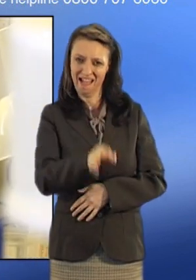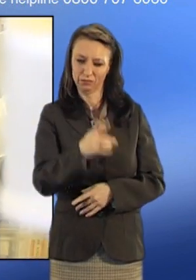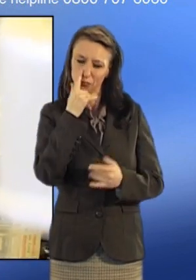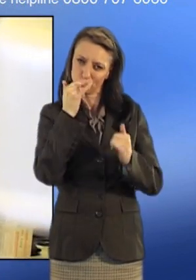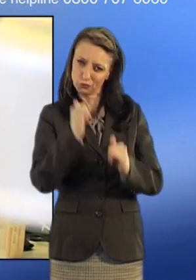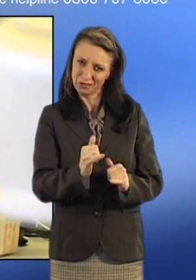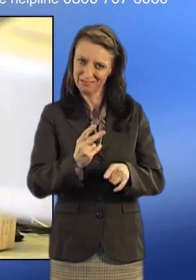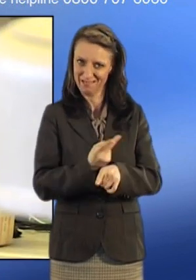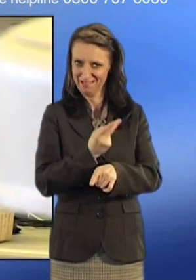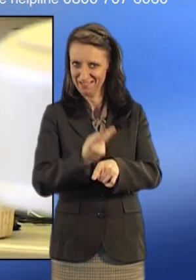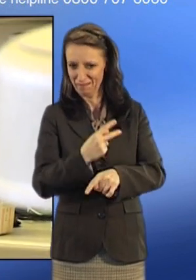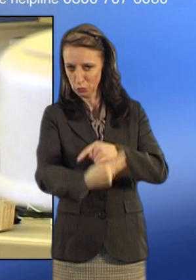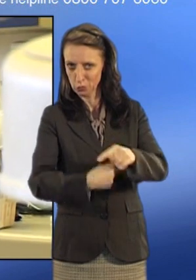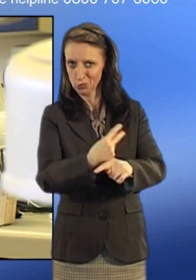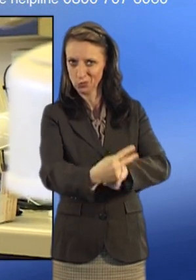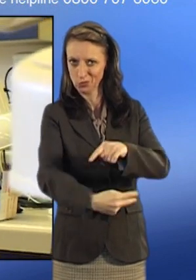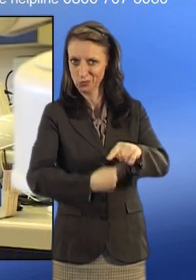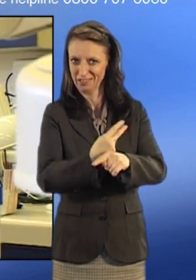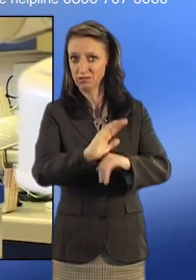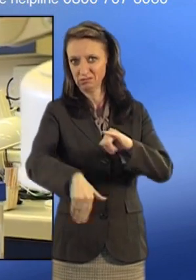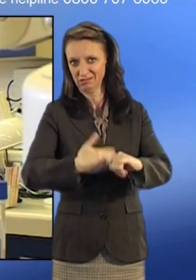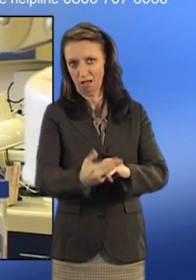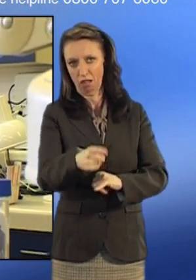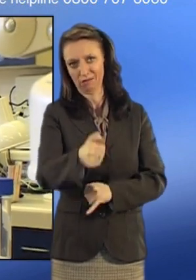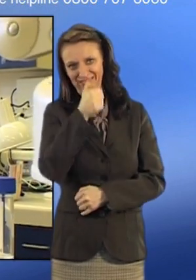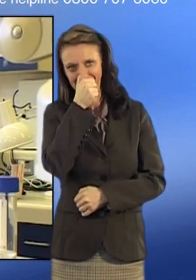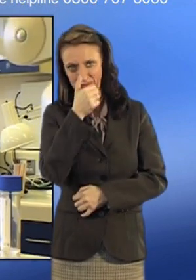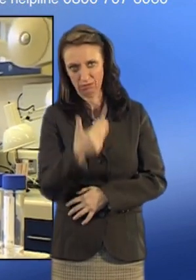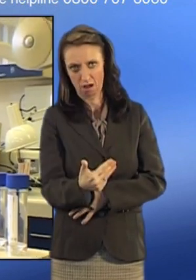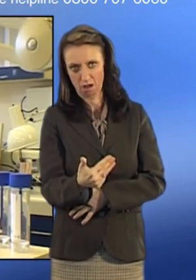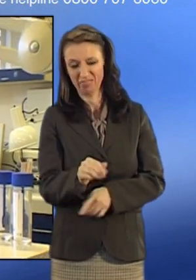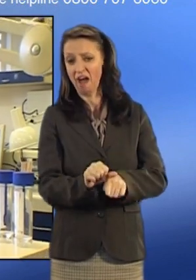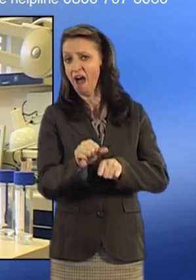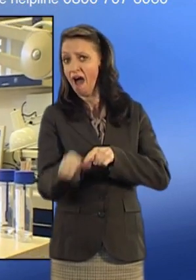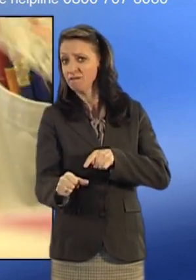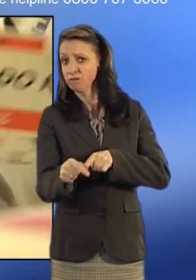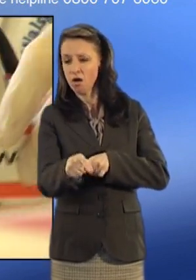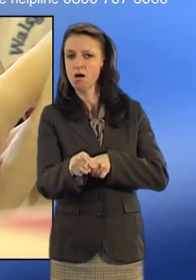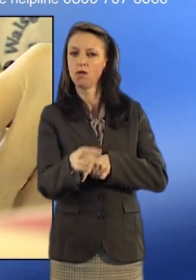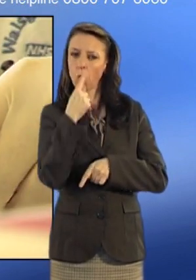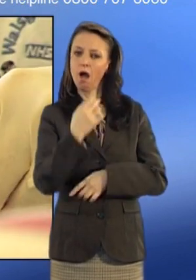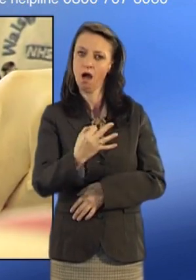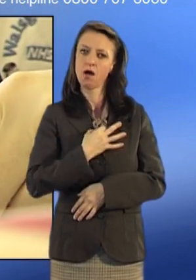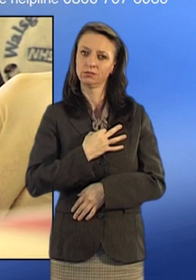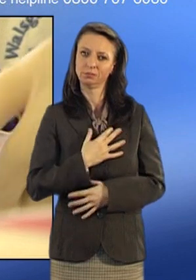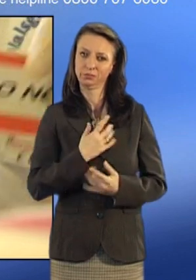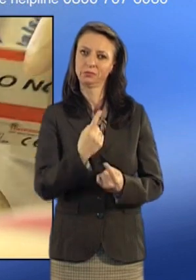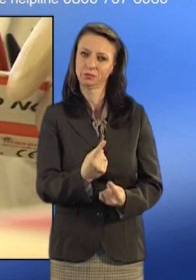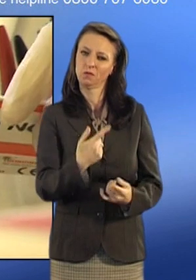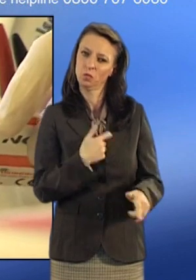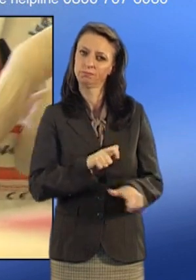the age of 69, and after that by request. If it's unclear, we'll send you another screening test